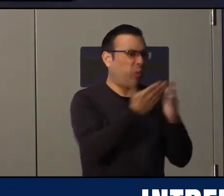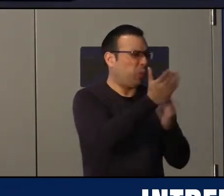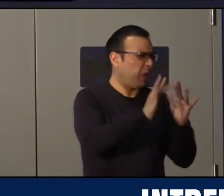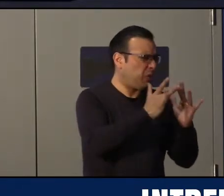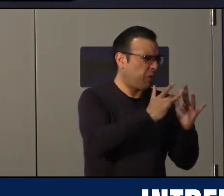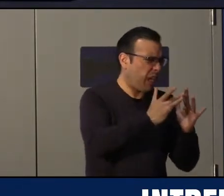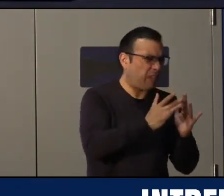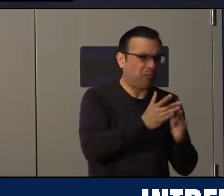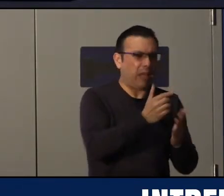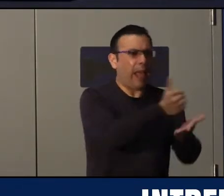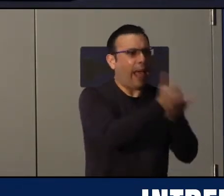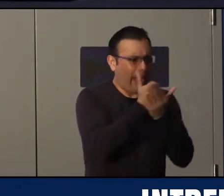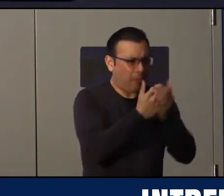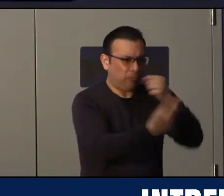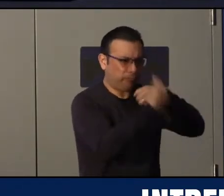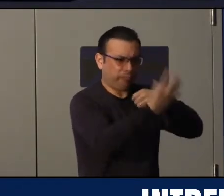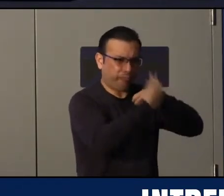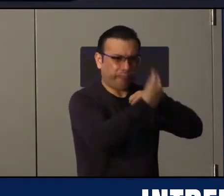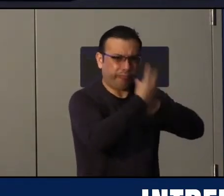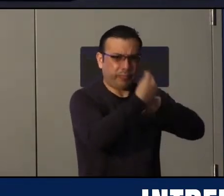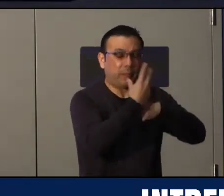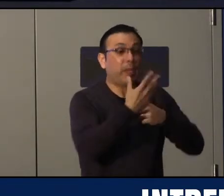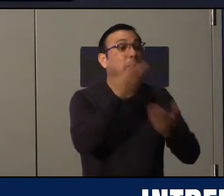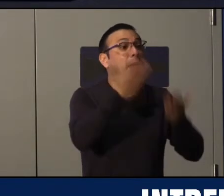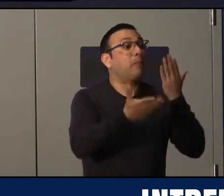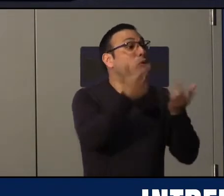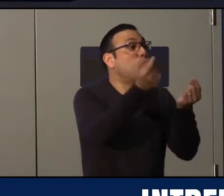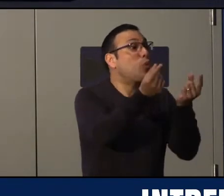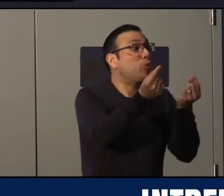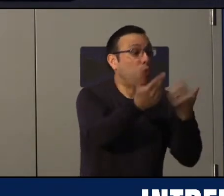And if you can do that in one of those float tanks